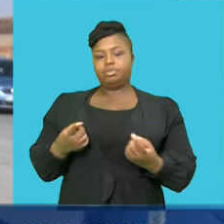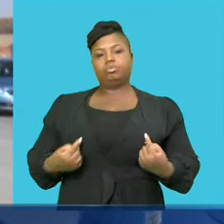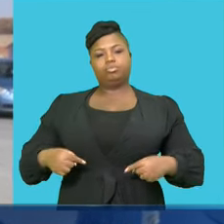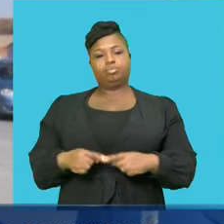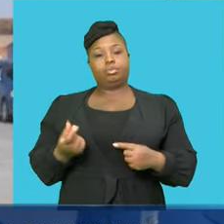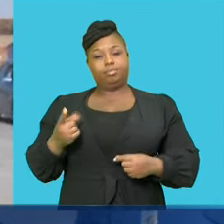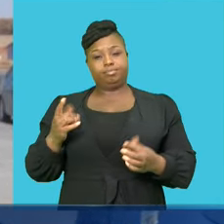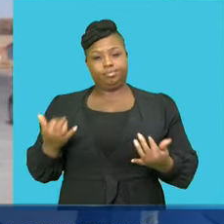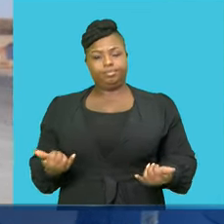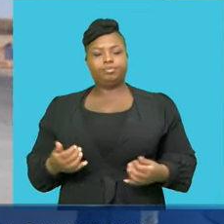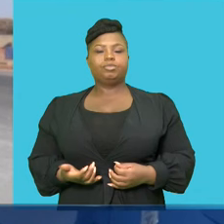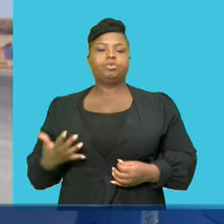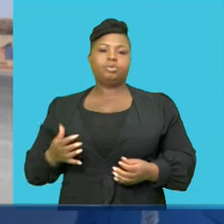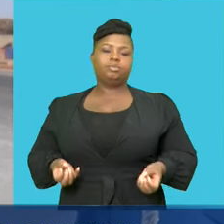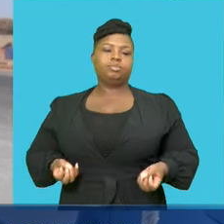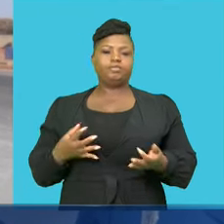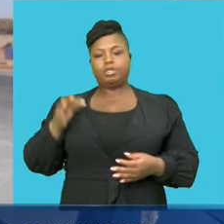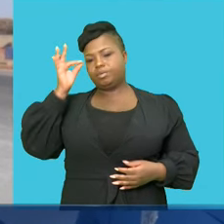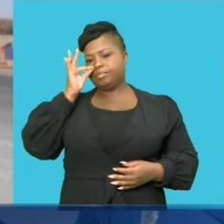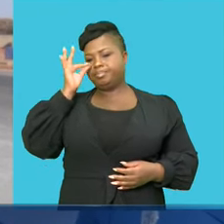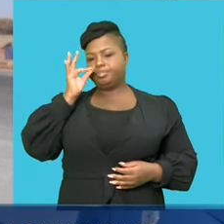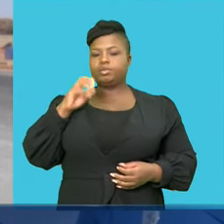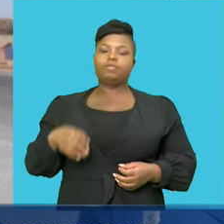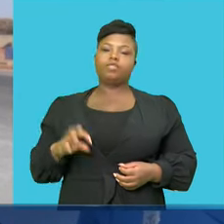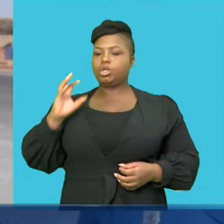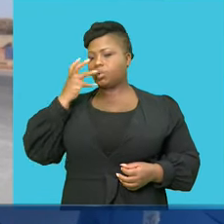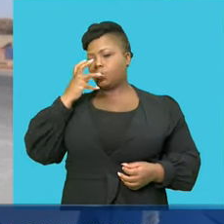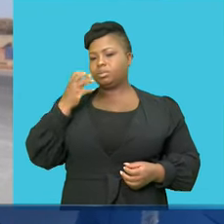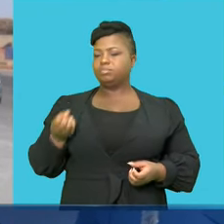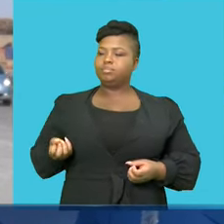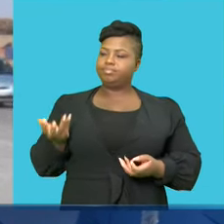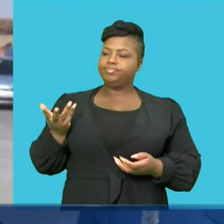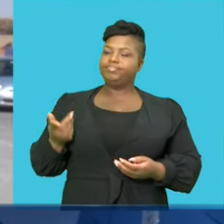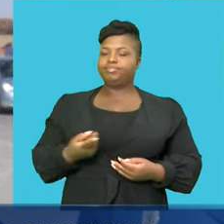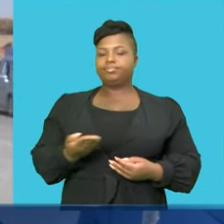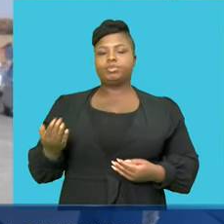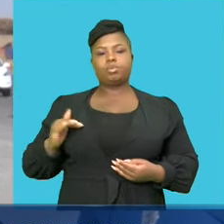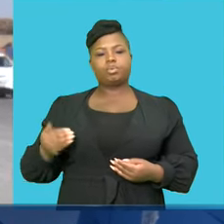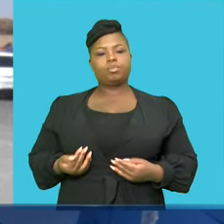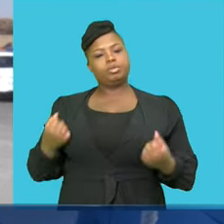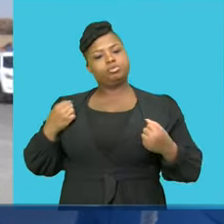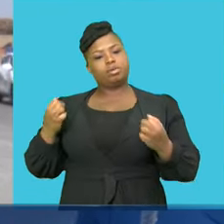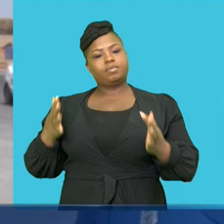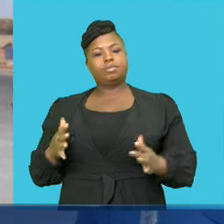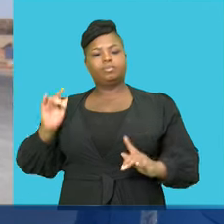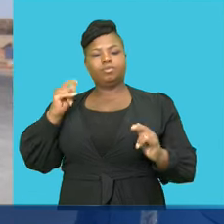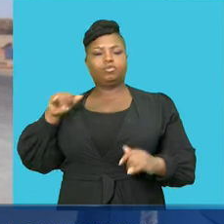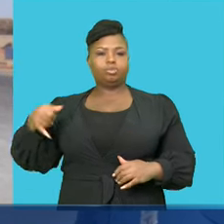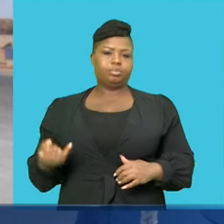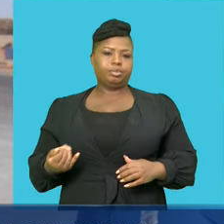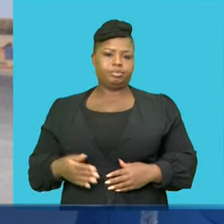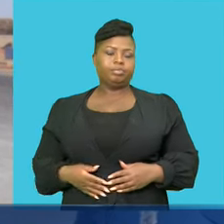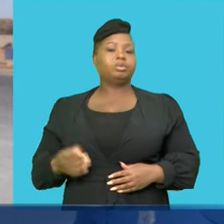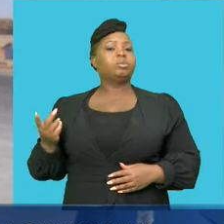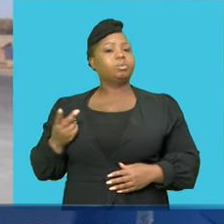today is to give roses and a note that appreciates the female drivers within the city of Johannesburg,